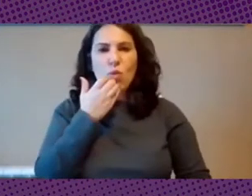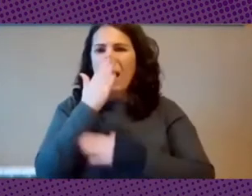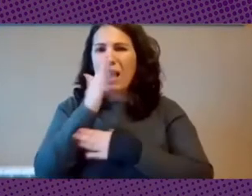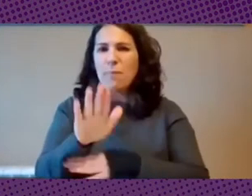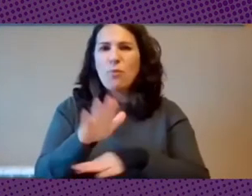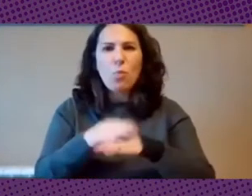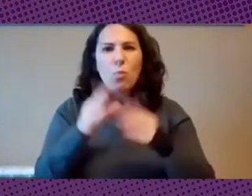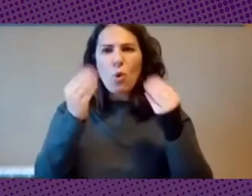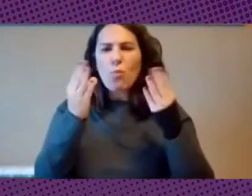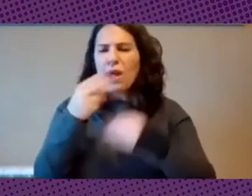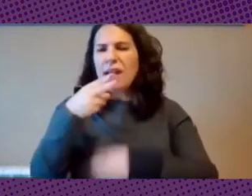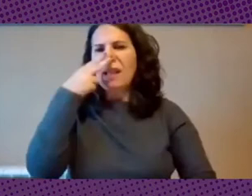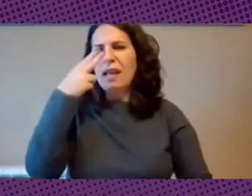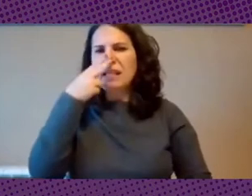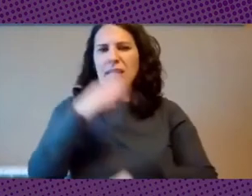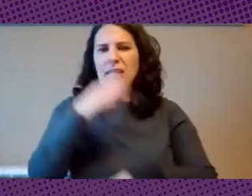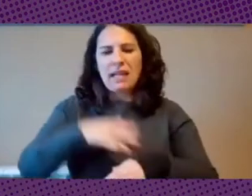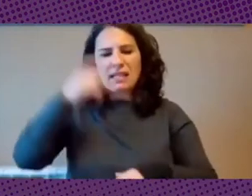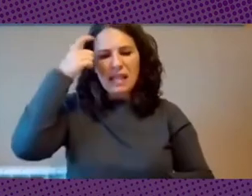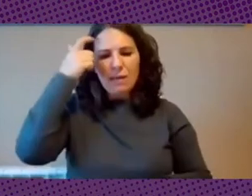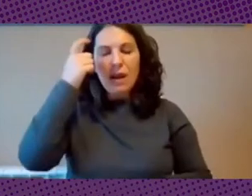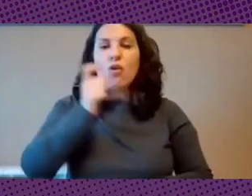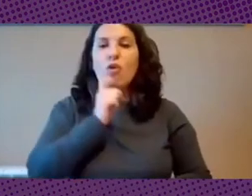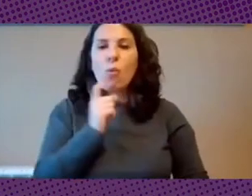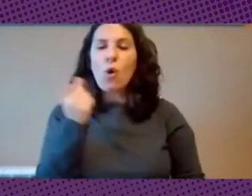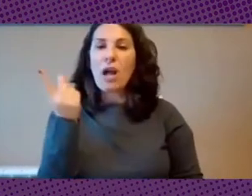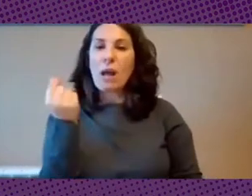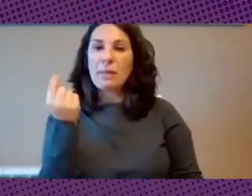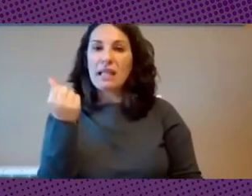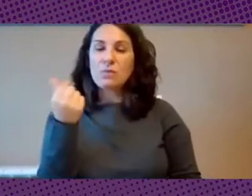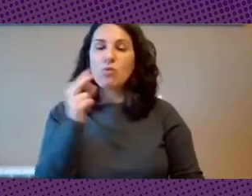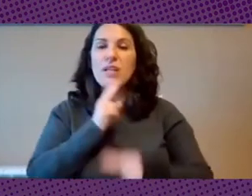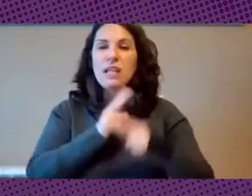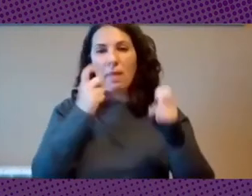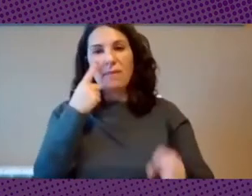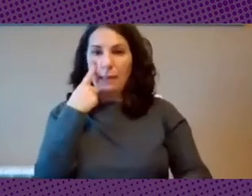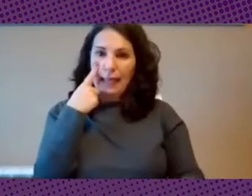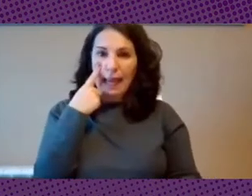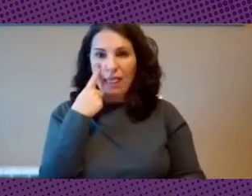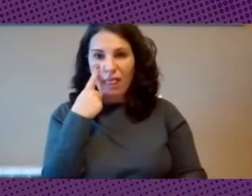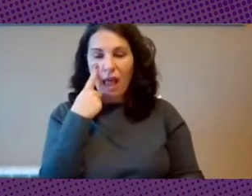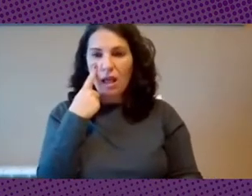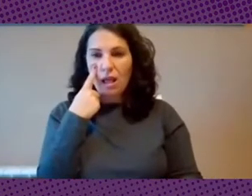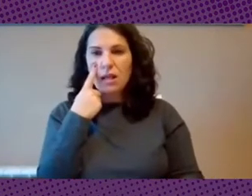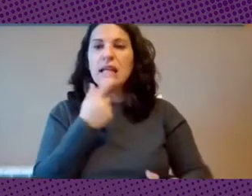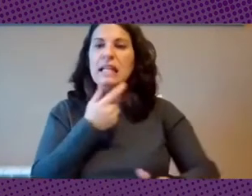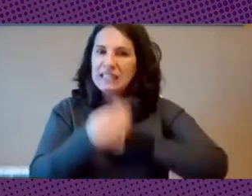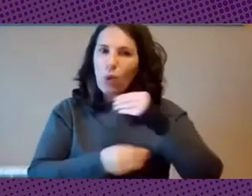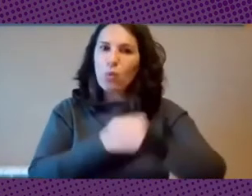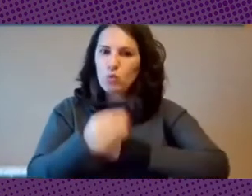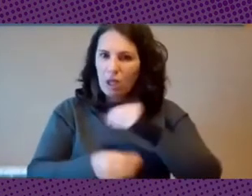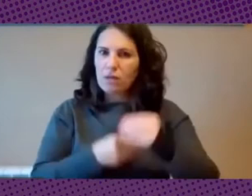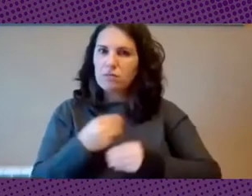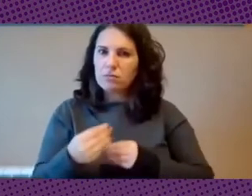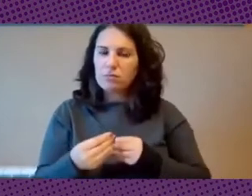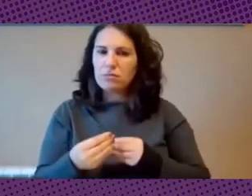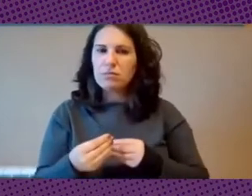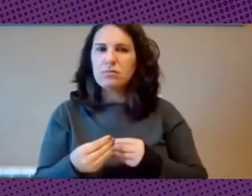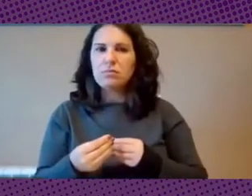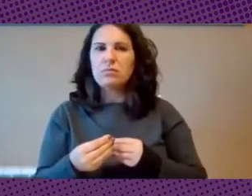capitalism is being It's used in order to produce asset classes. Let me see here.